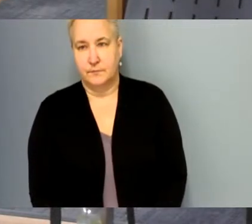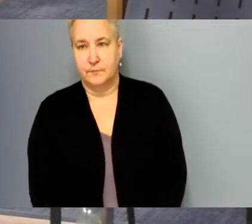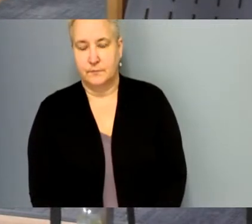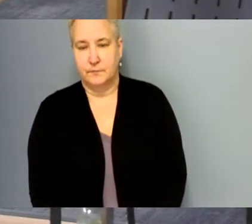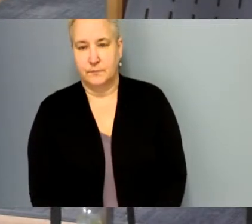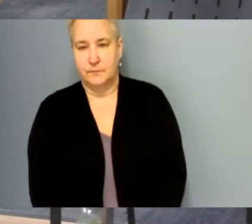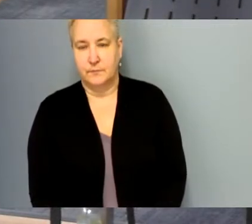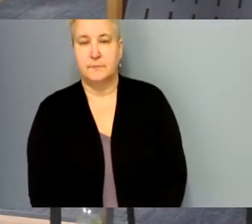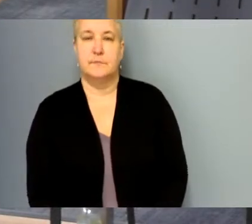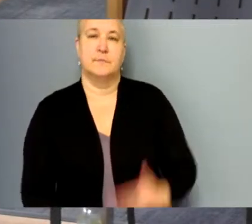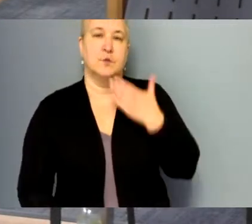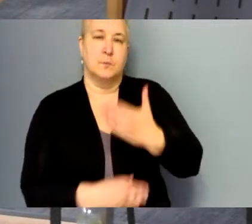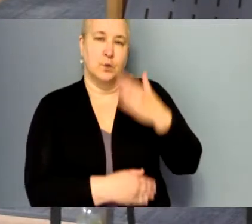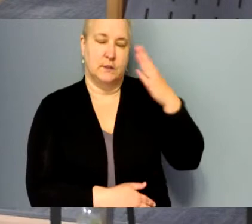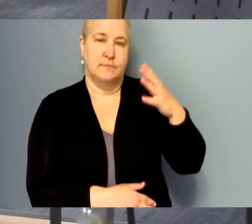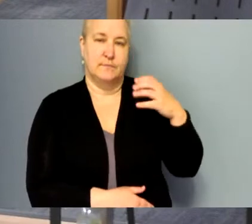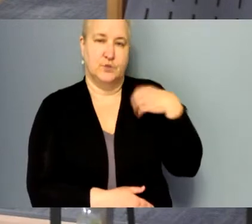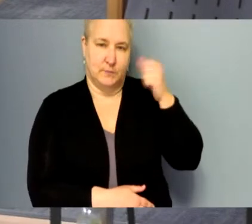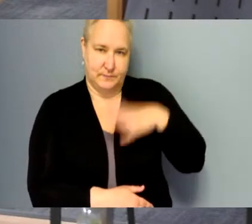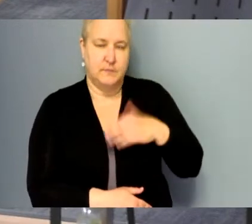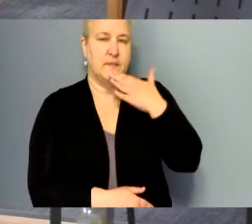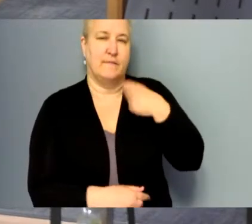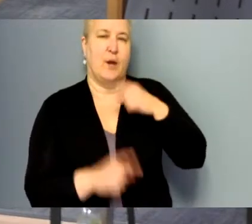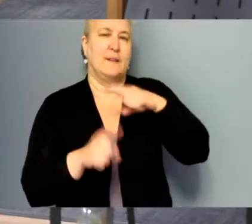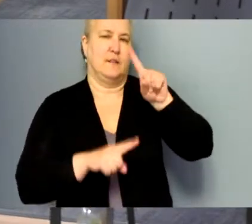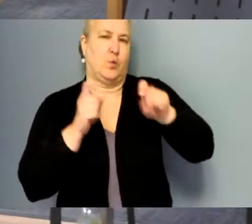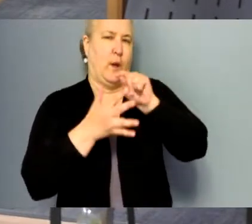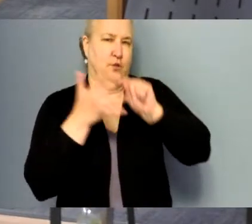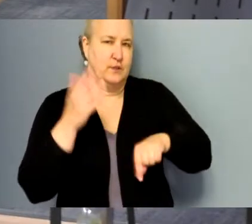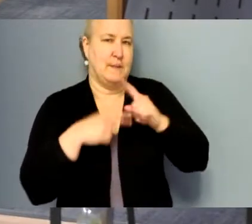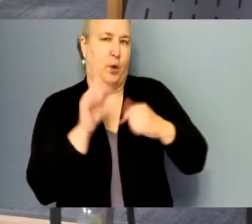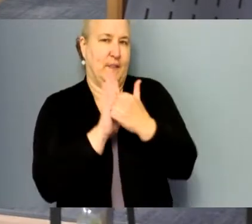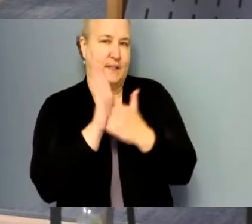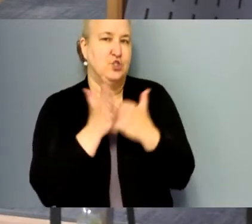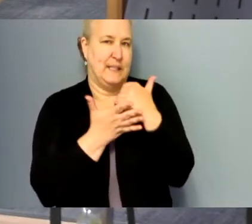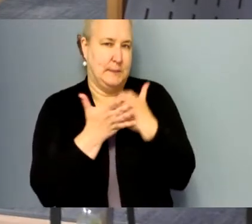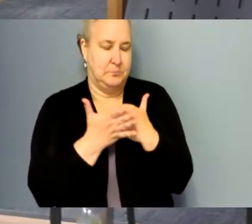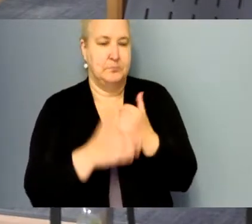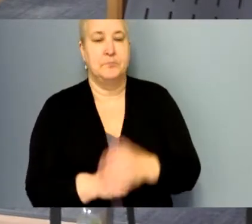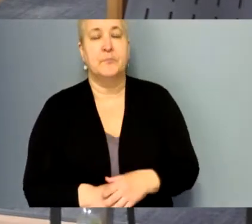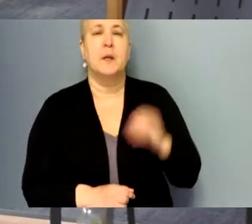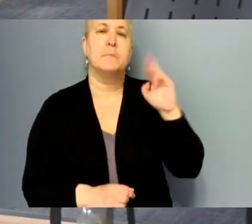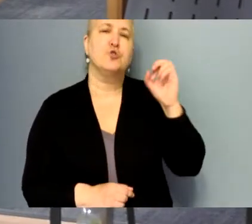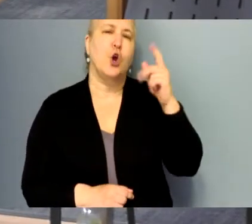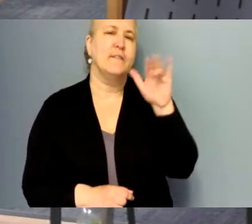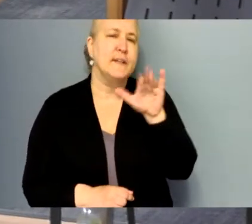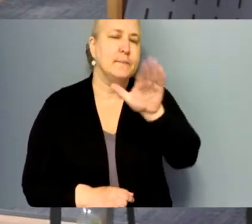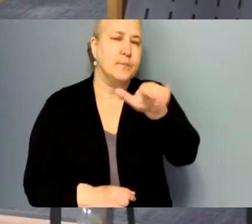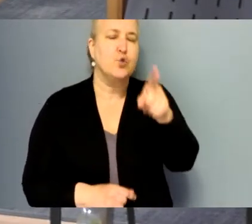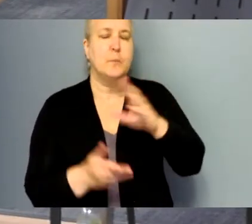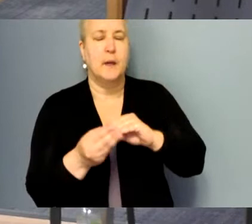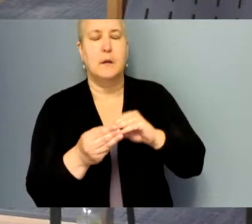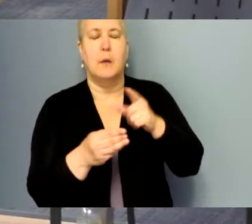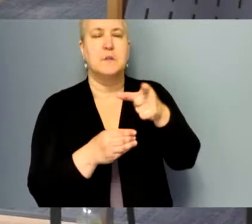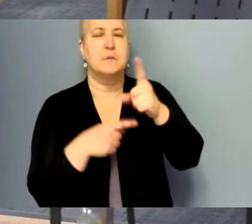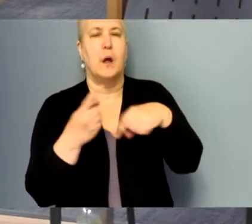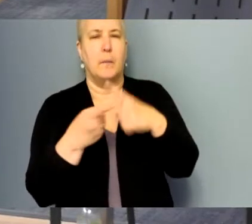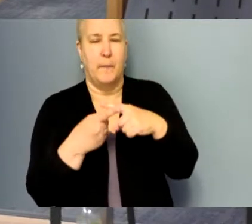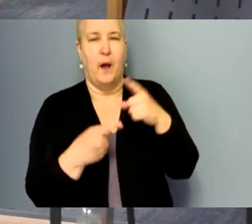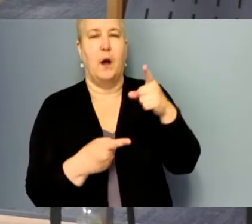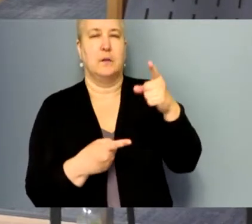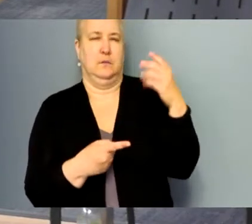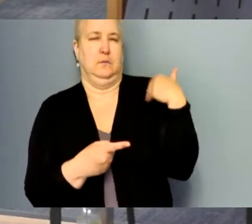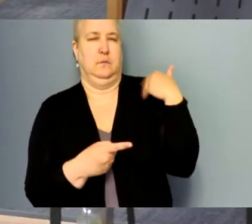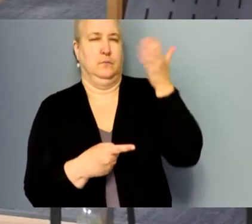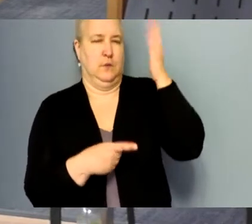Vonna Darmond, Plumstead. Thank you for answering the questions about the agenda. Mr. Harvey, you made comments on the co-sponsor's presentation